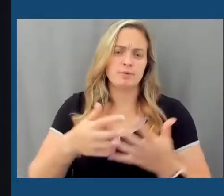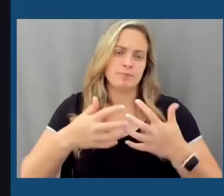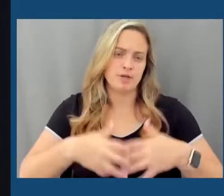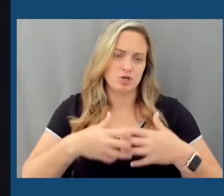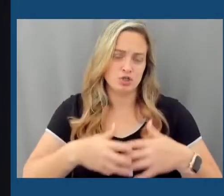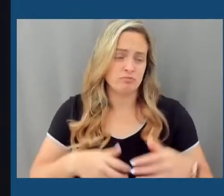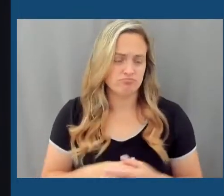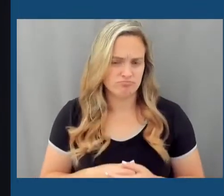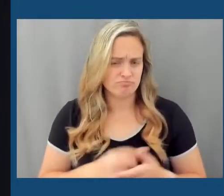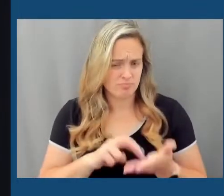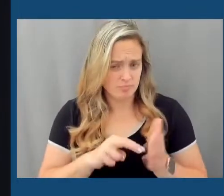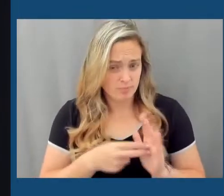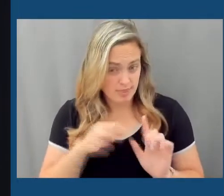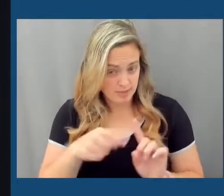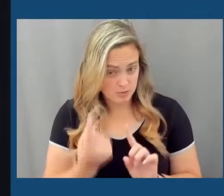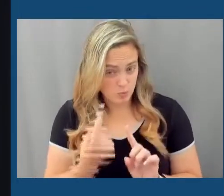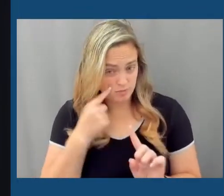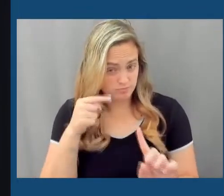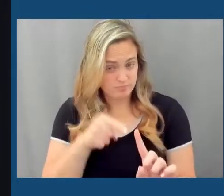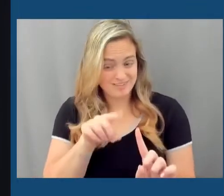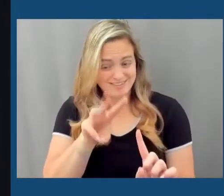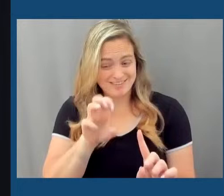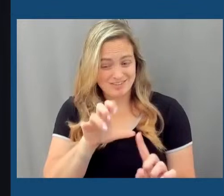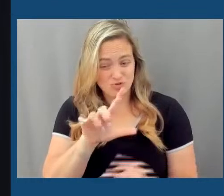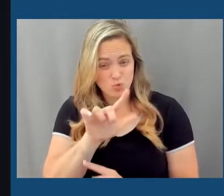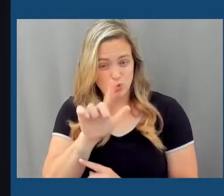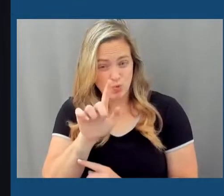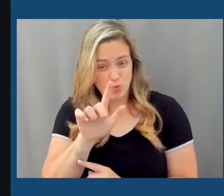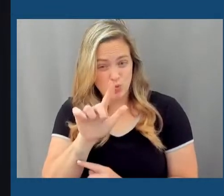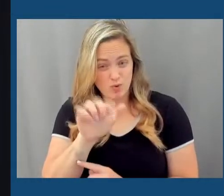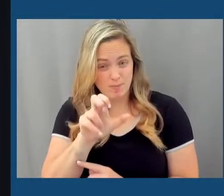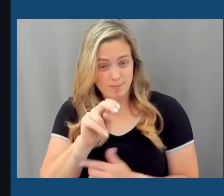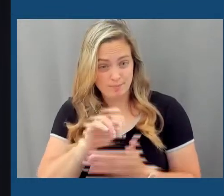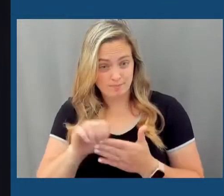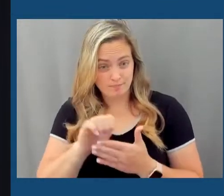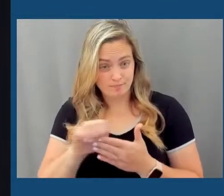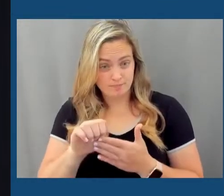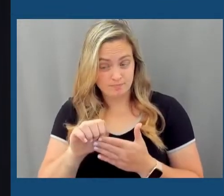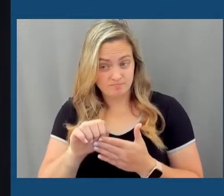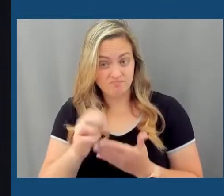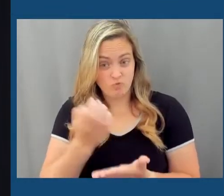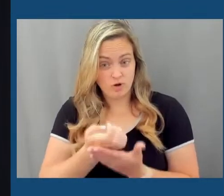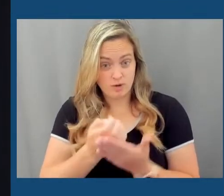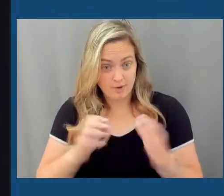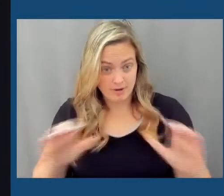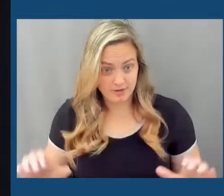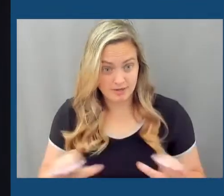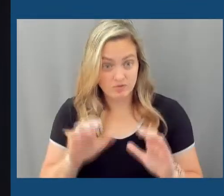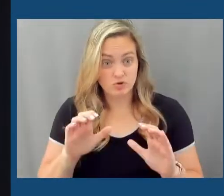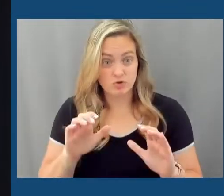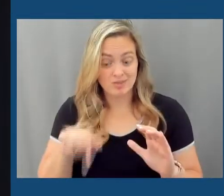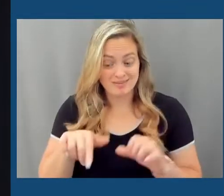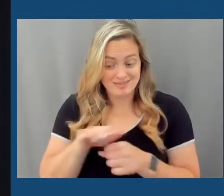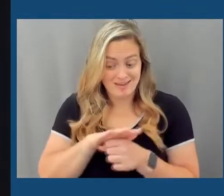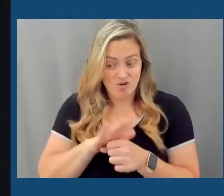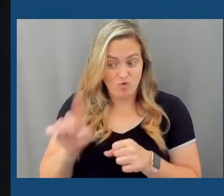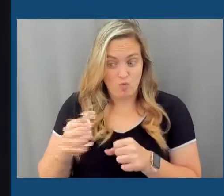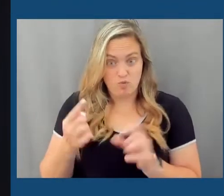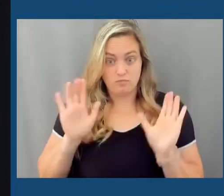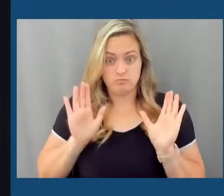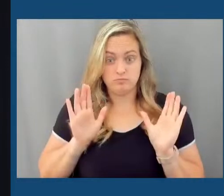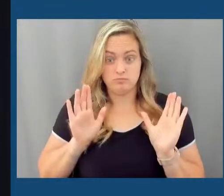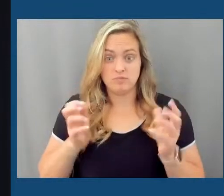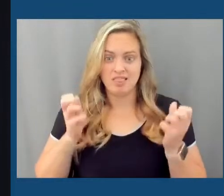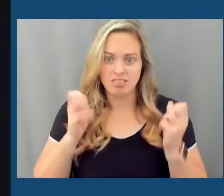engine, this one in particular generates $621 million worth of economic activity in this region alone. So you have a lot